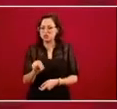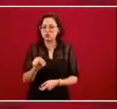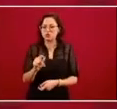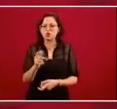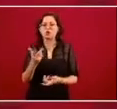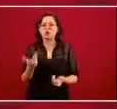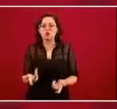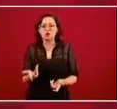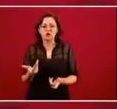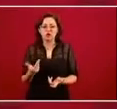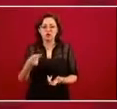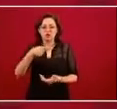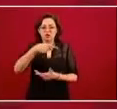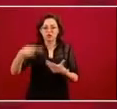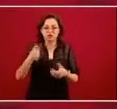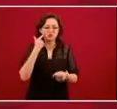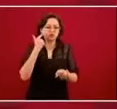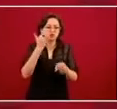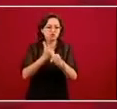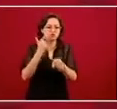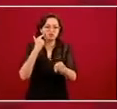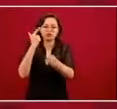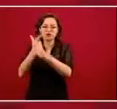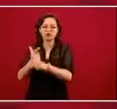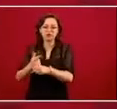general concept of triage